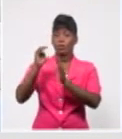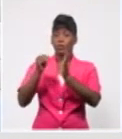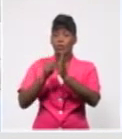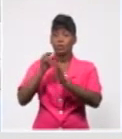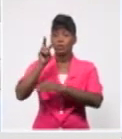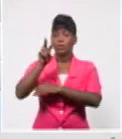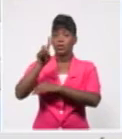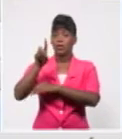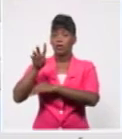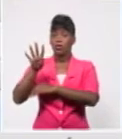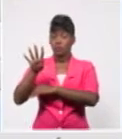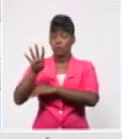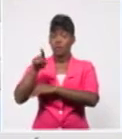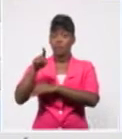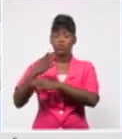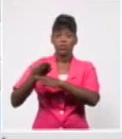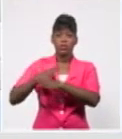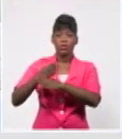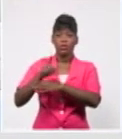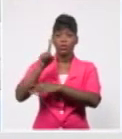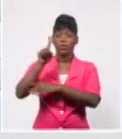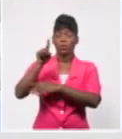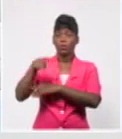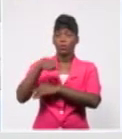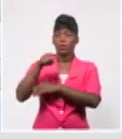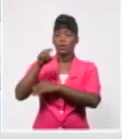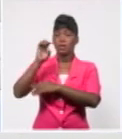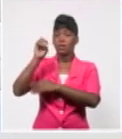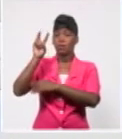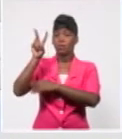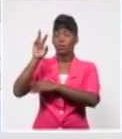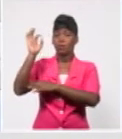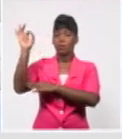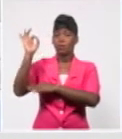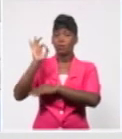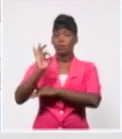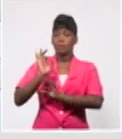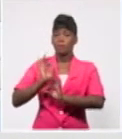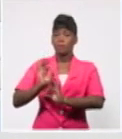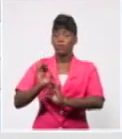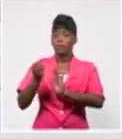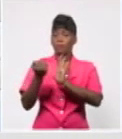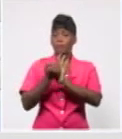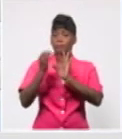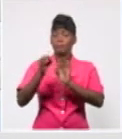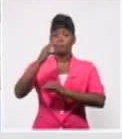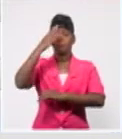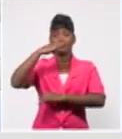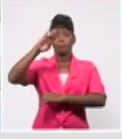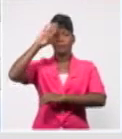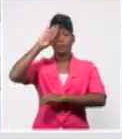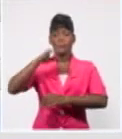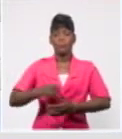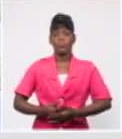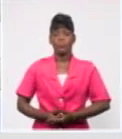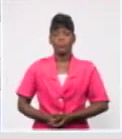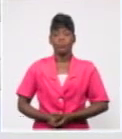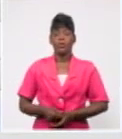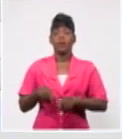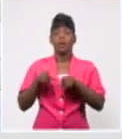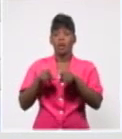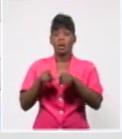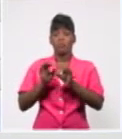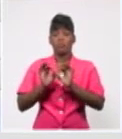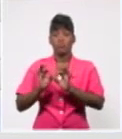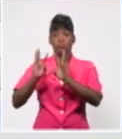days, mostly yesterday and today, regarding the number of deceased patients despite our specialist efforts and the implementation of the